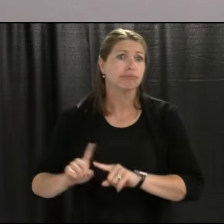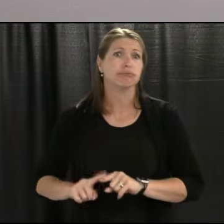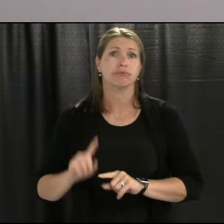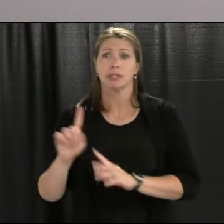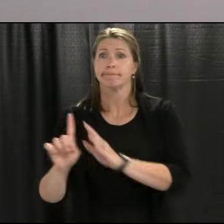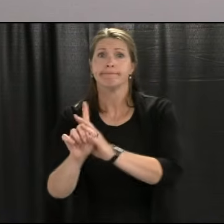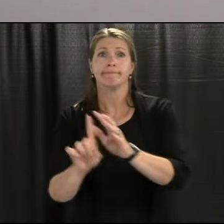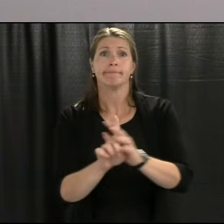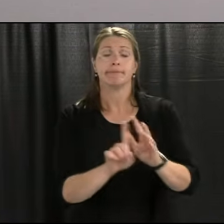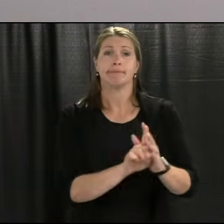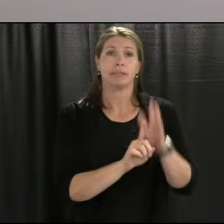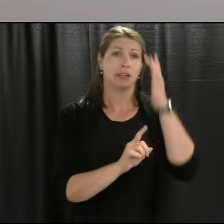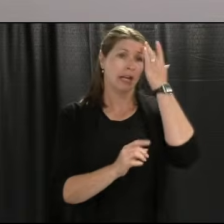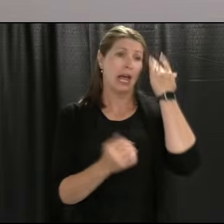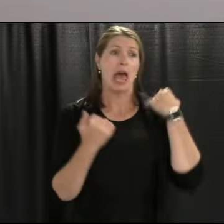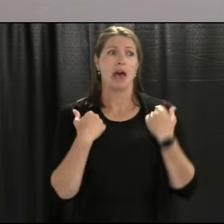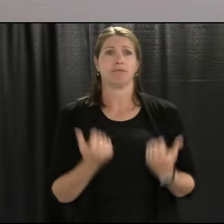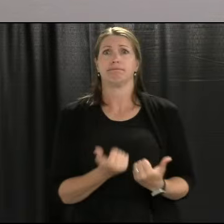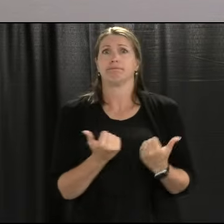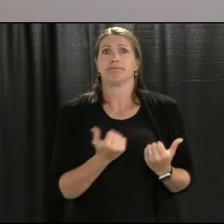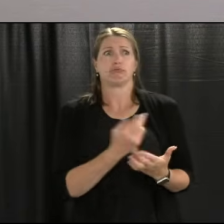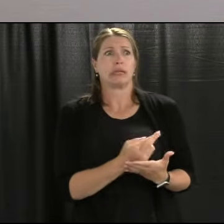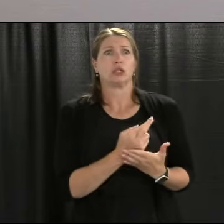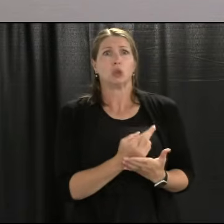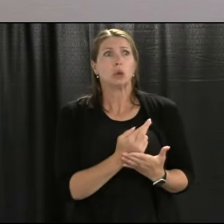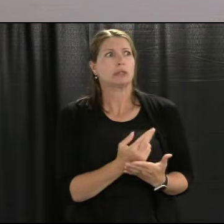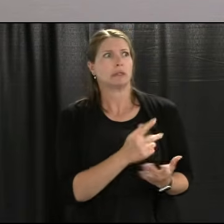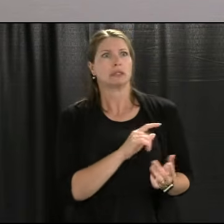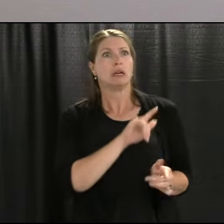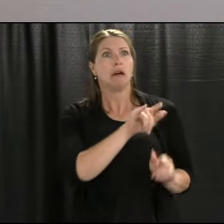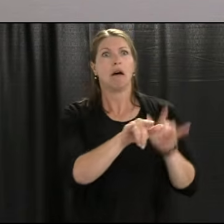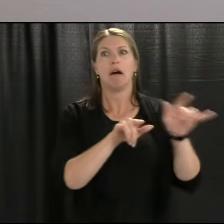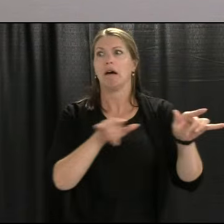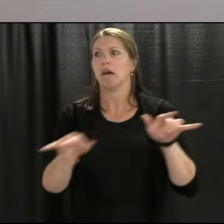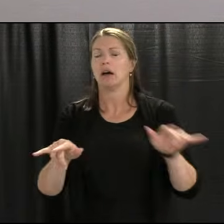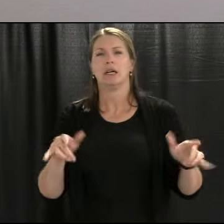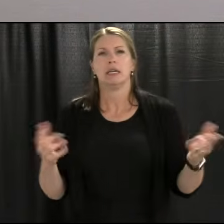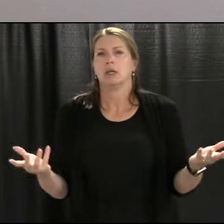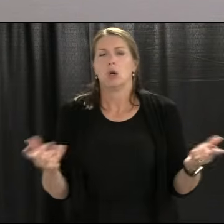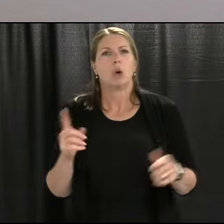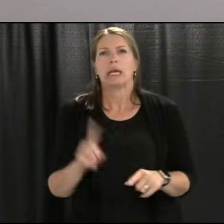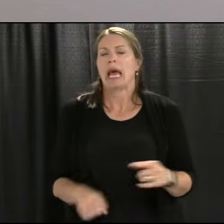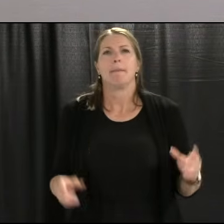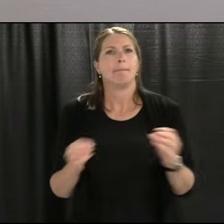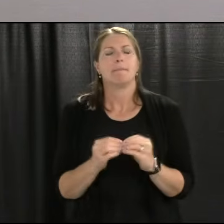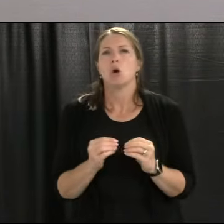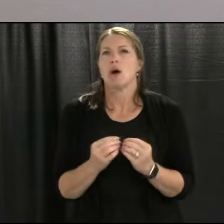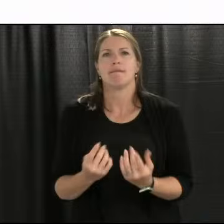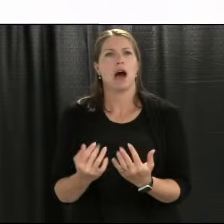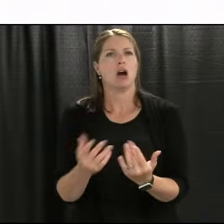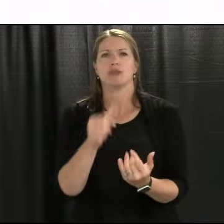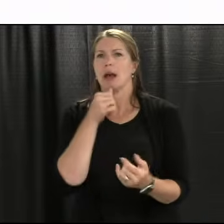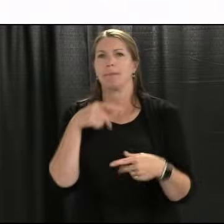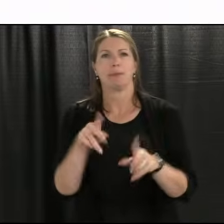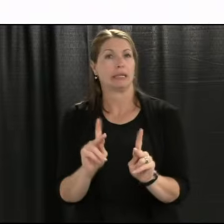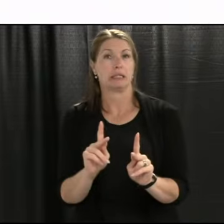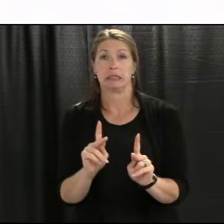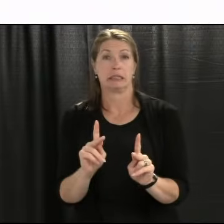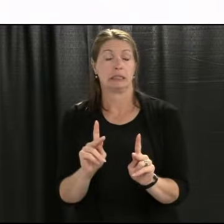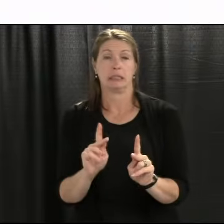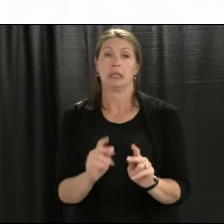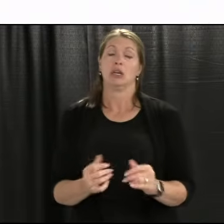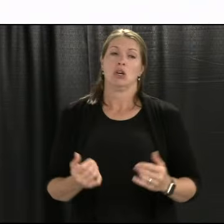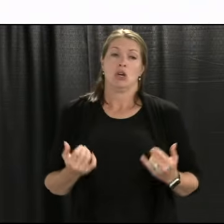our finite resources if wildfires continue to arise on the island and in Labrador. As of right now,